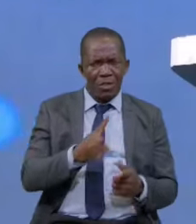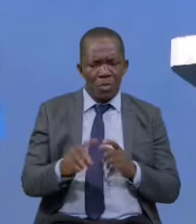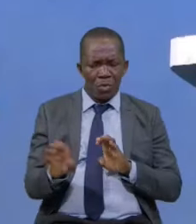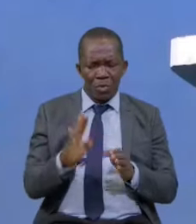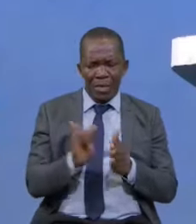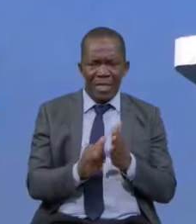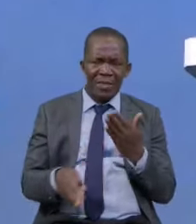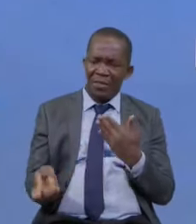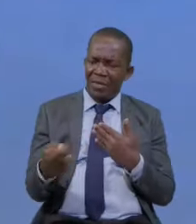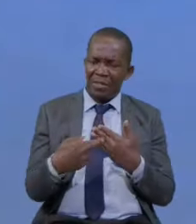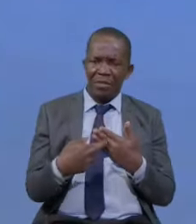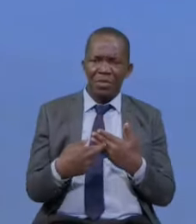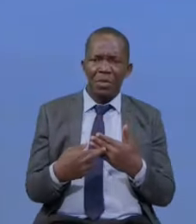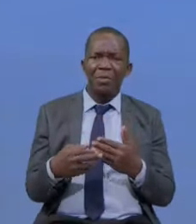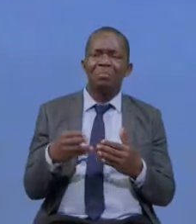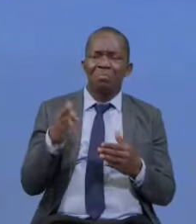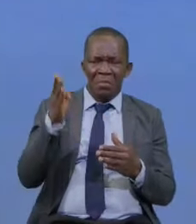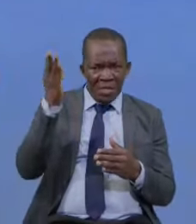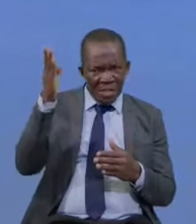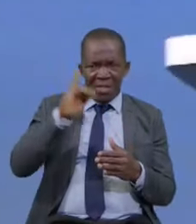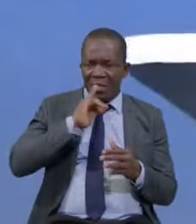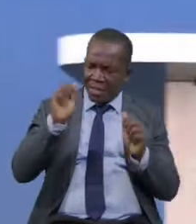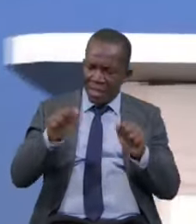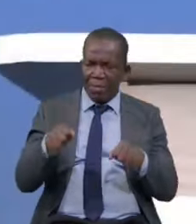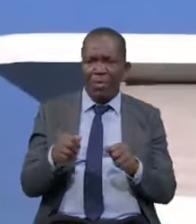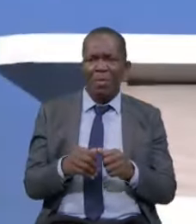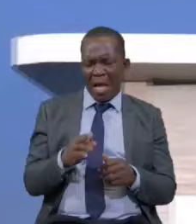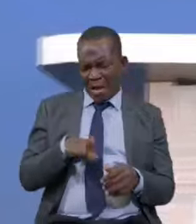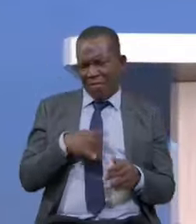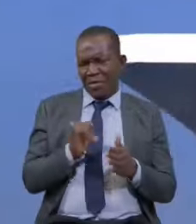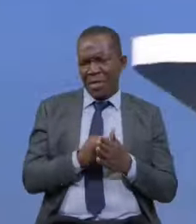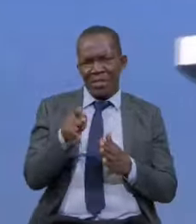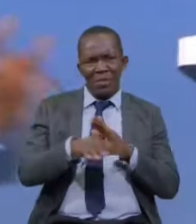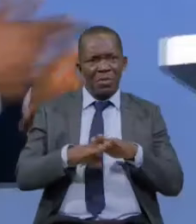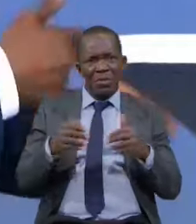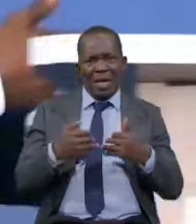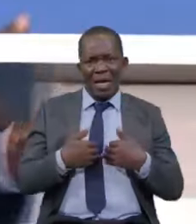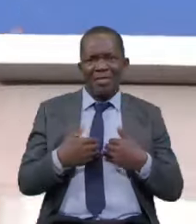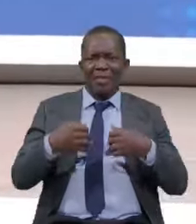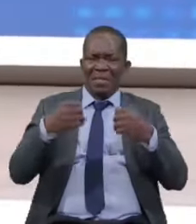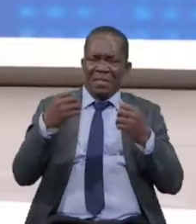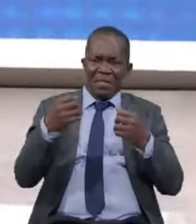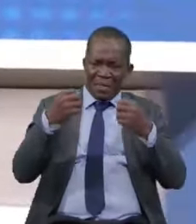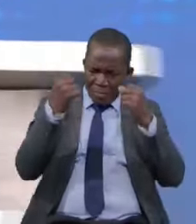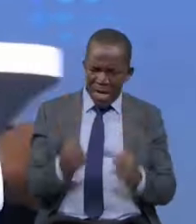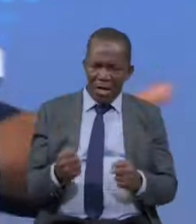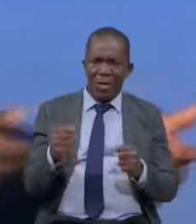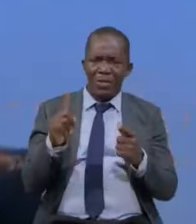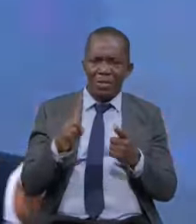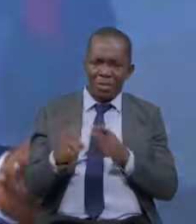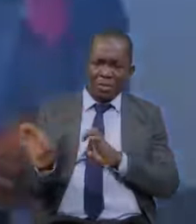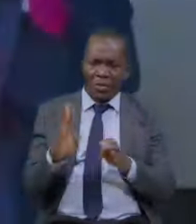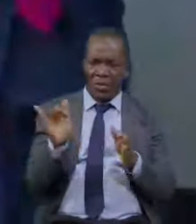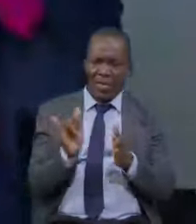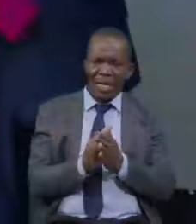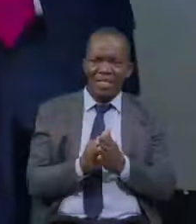I do not have any strength of myself to do that restitution. I'm always thinking the man, the woman,